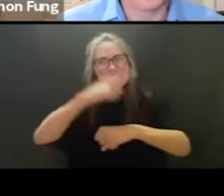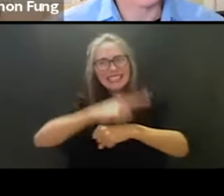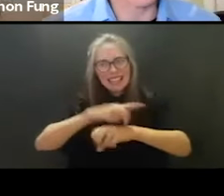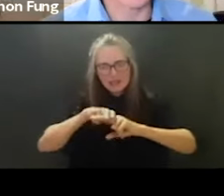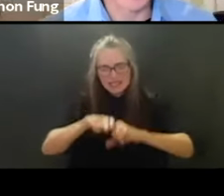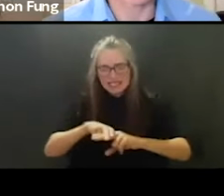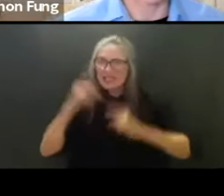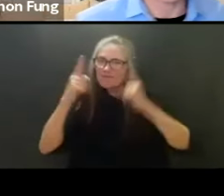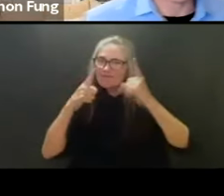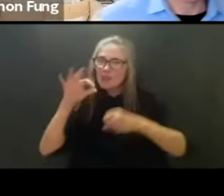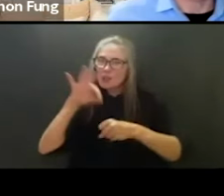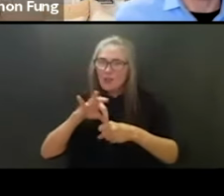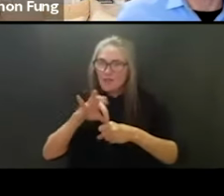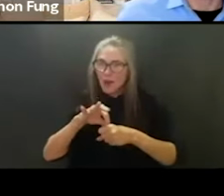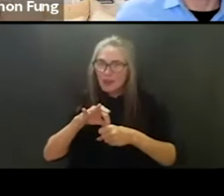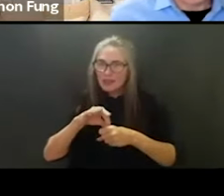returned to their houses.